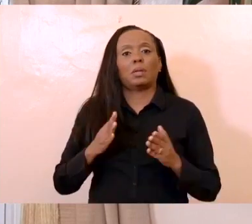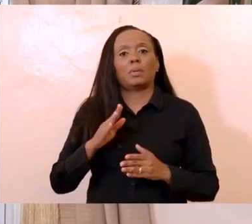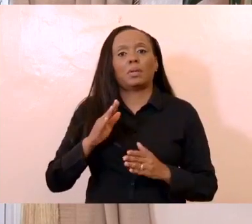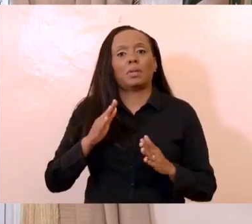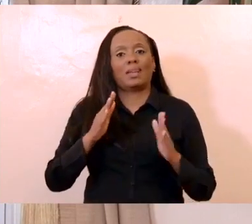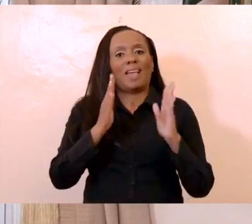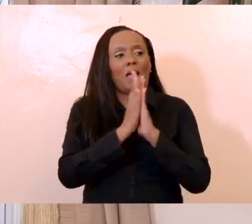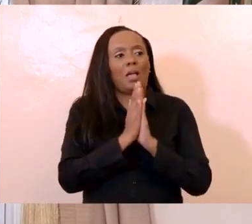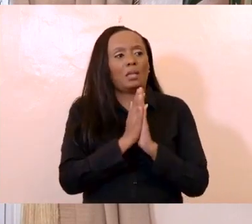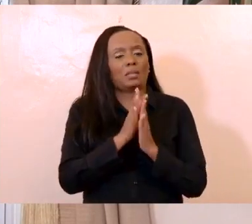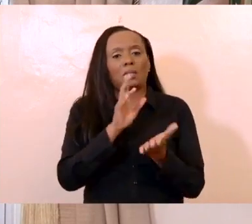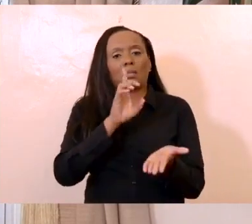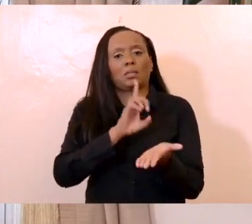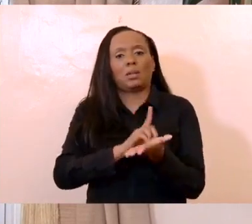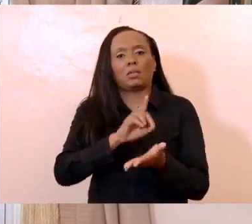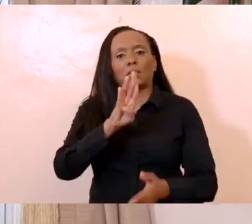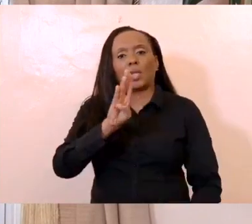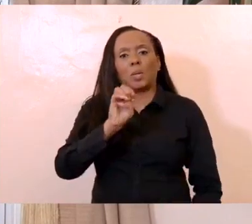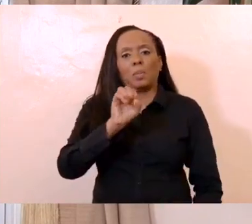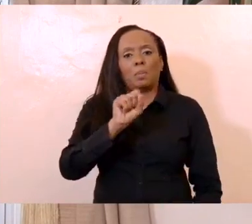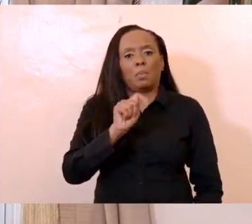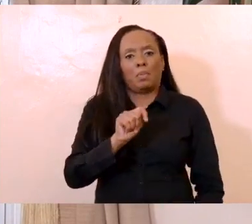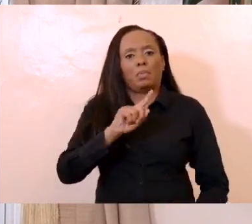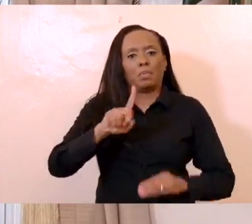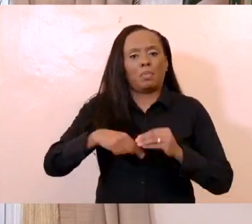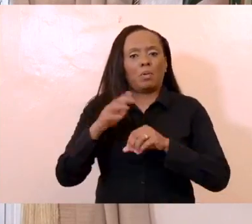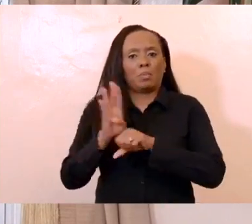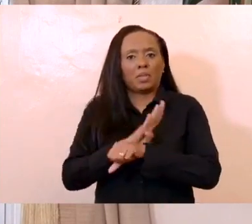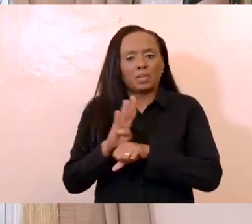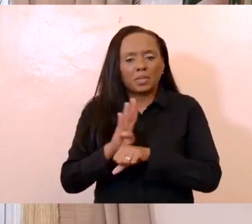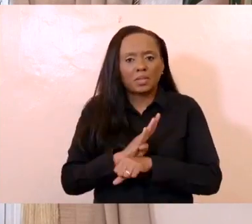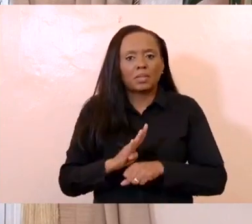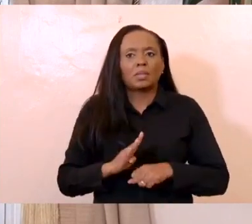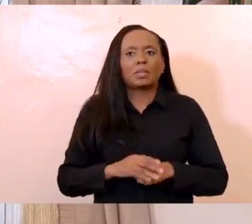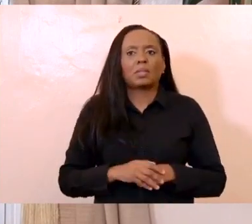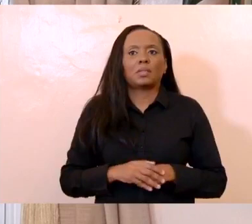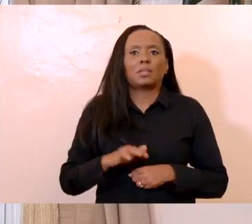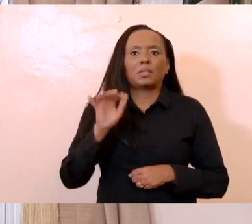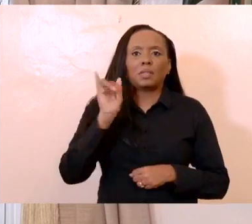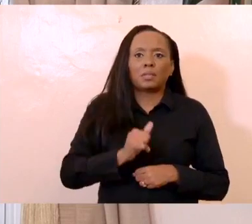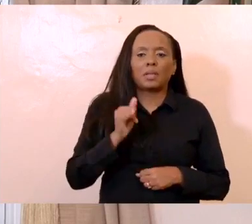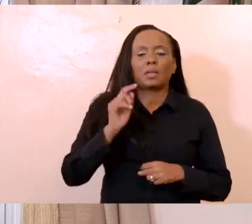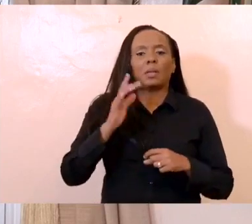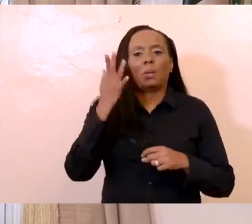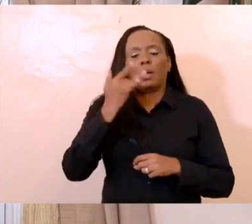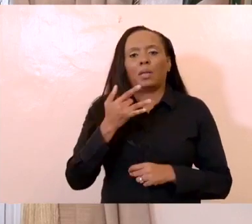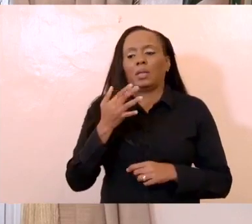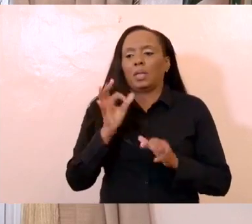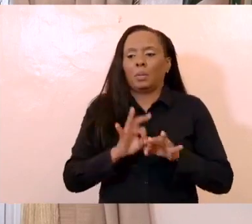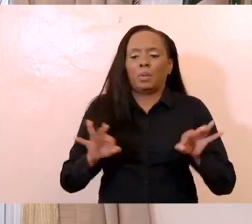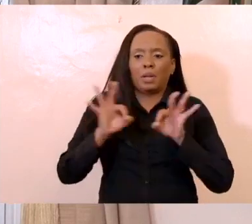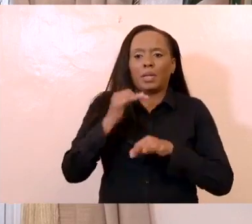businesses, but that's where it then becomes important as to whether a business should close or not close.